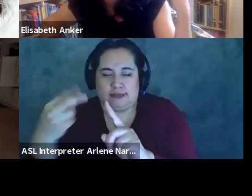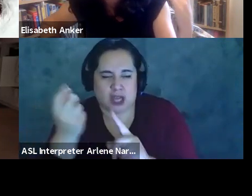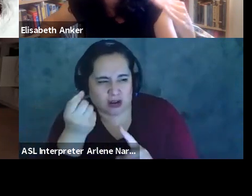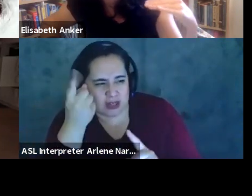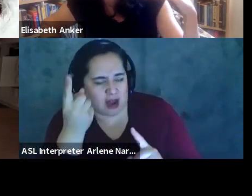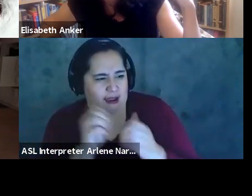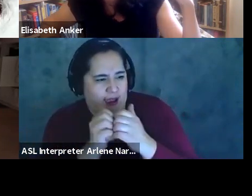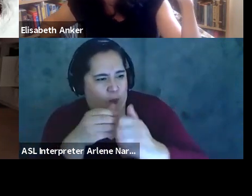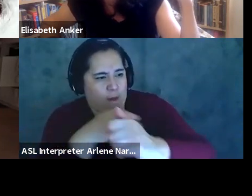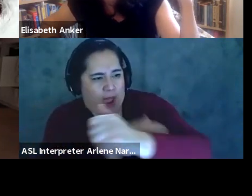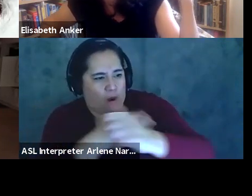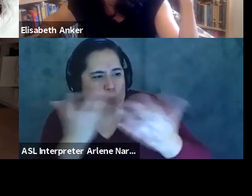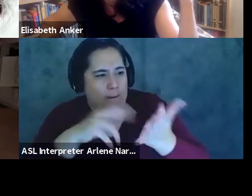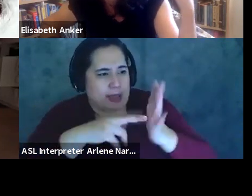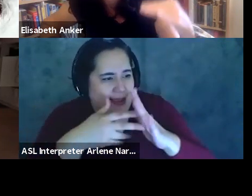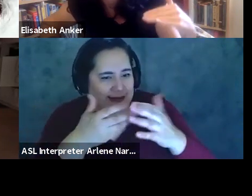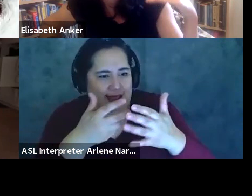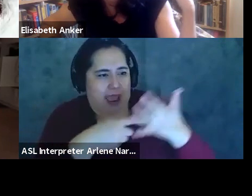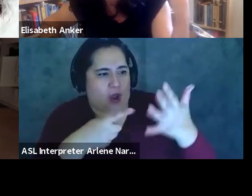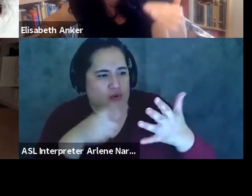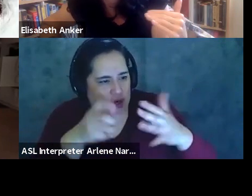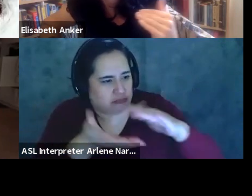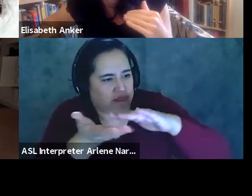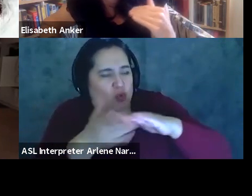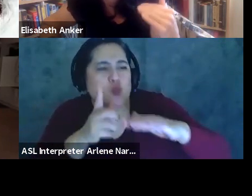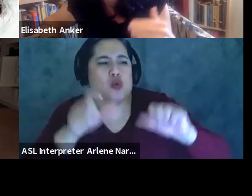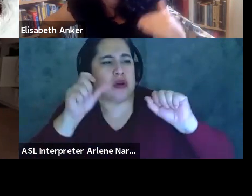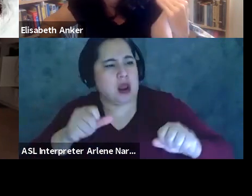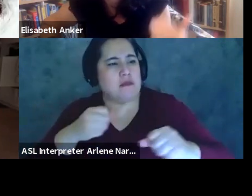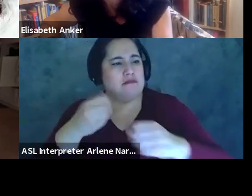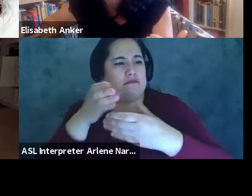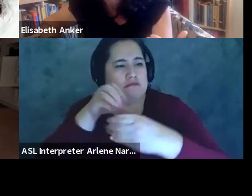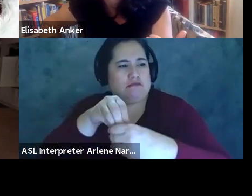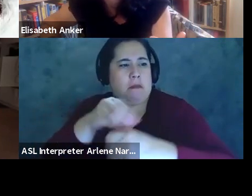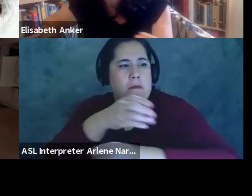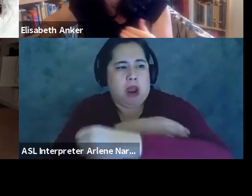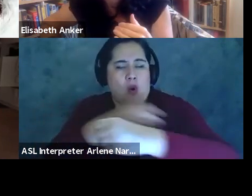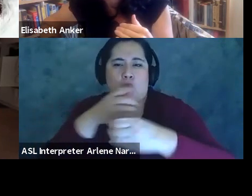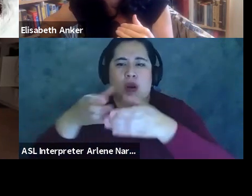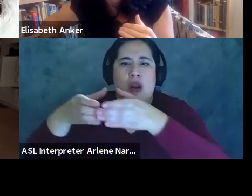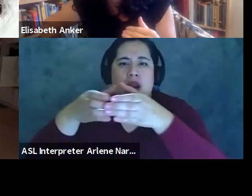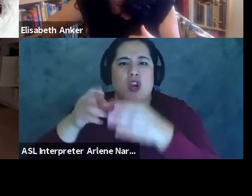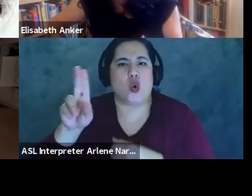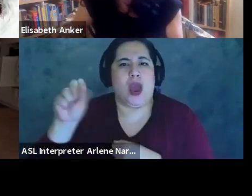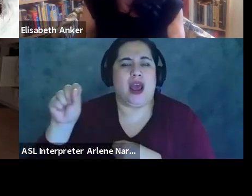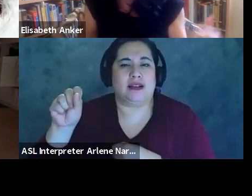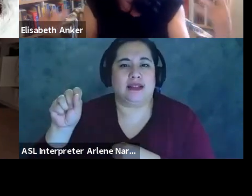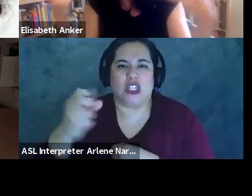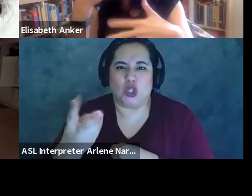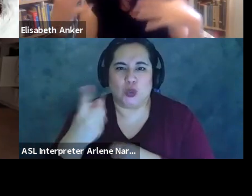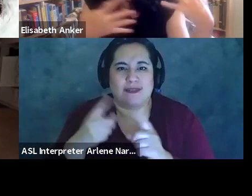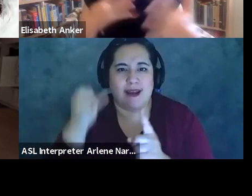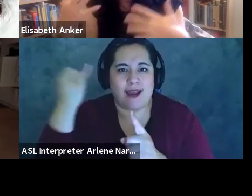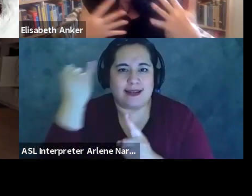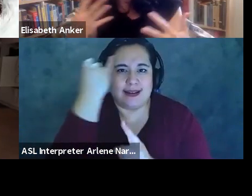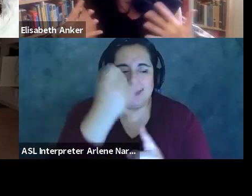understandings of how power is and how it operates and who gets to be part of the collective that are circulating in US life right now. And even though we